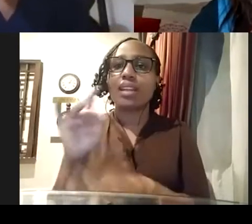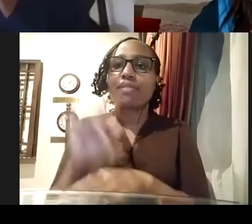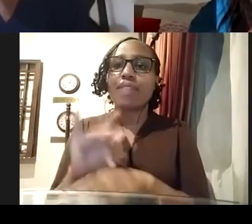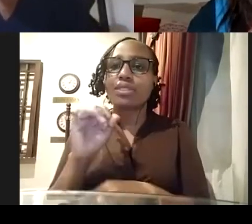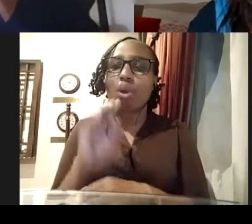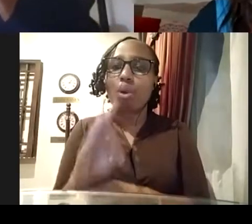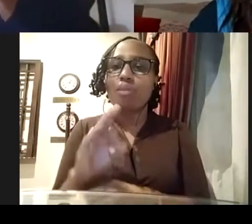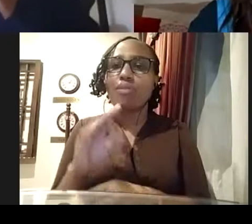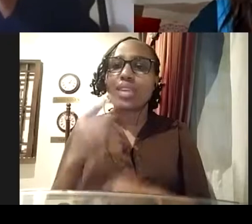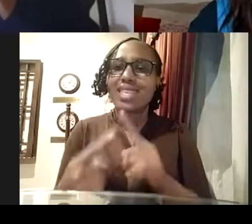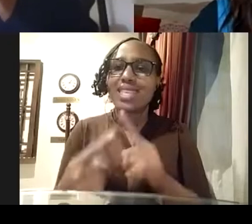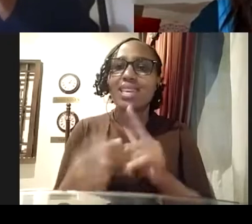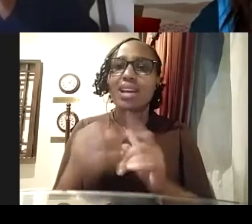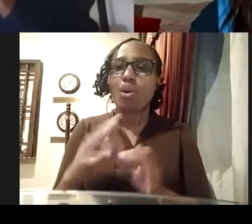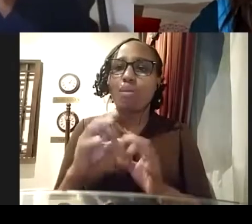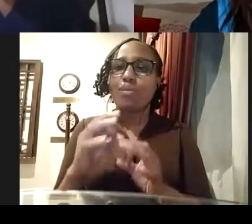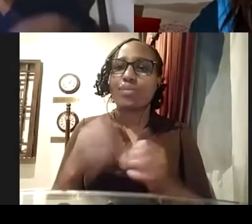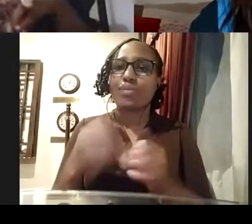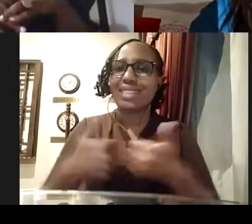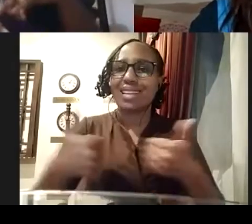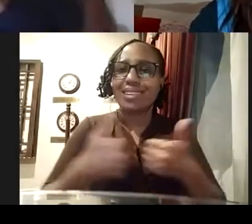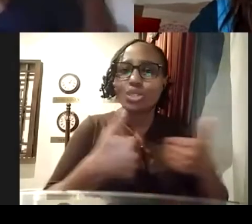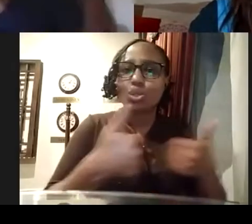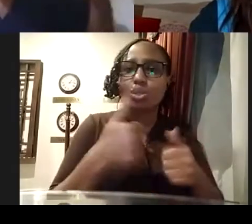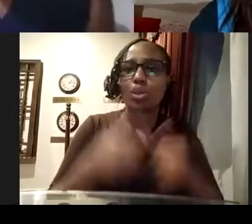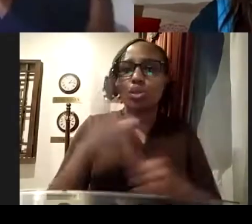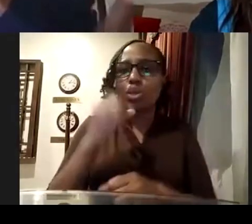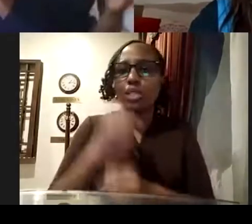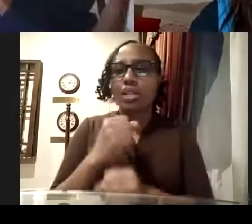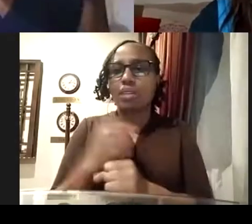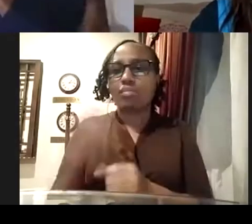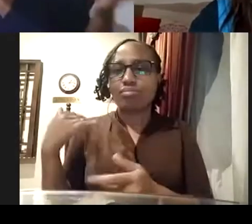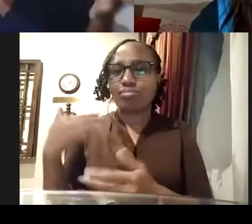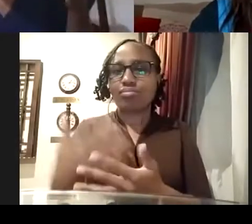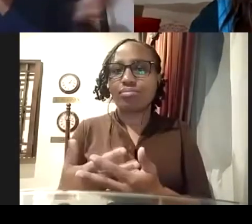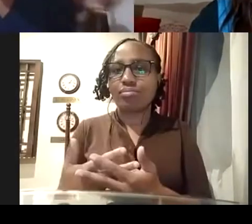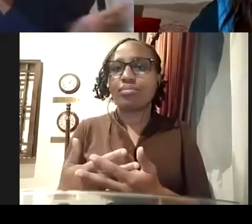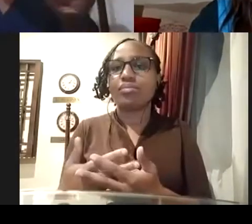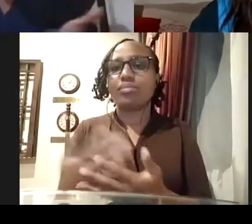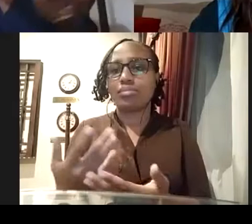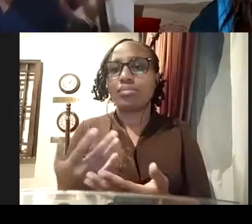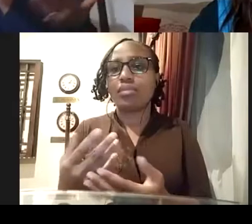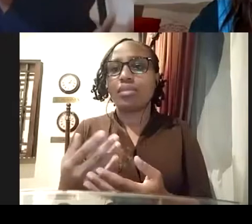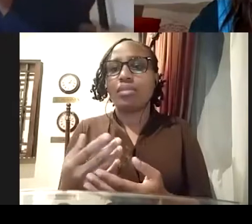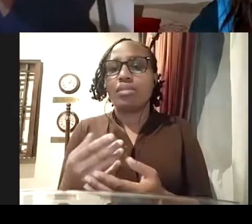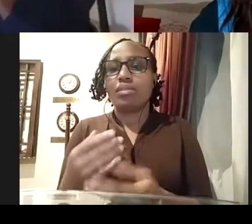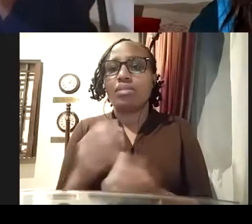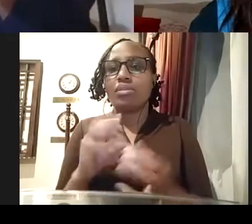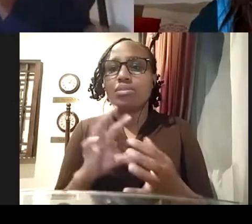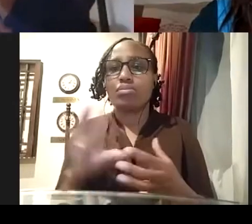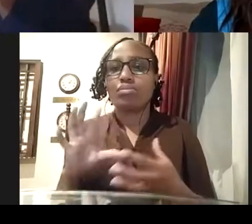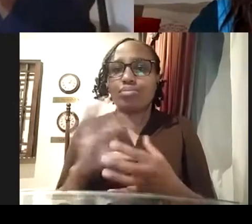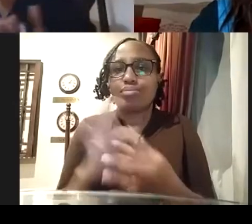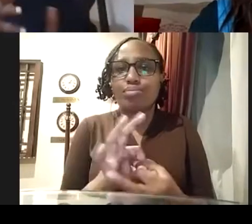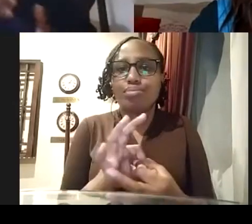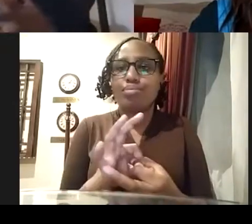years of active segregation that was done to try and tap the thing that we that drew us together, which was this wonderful